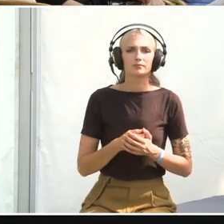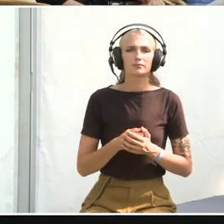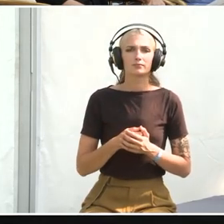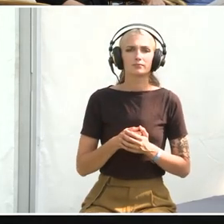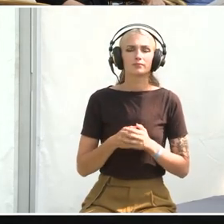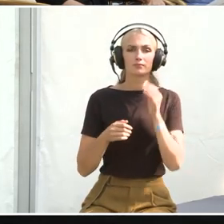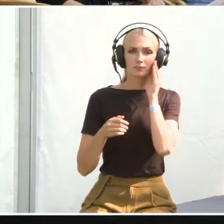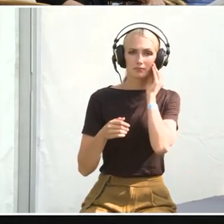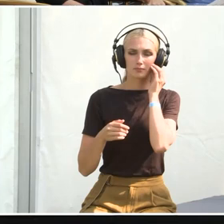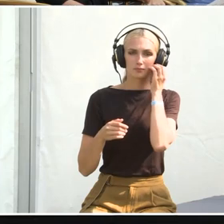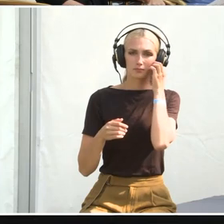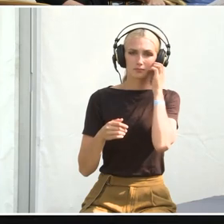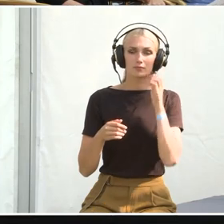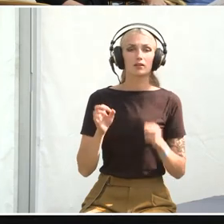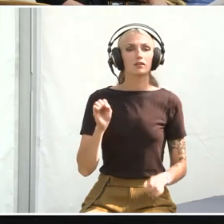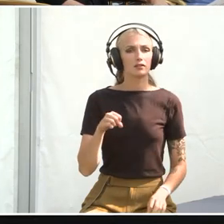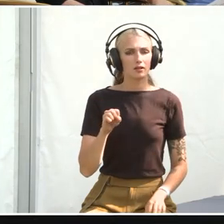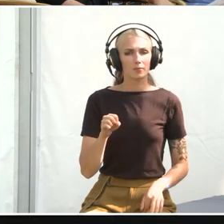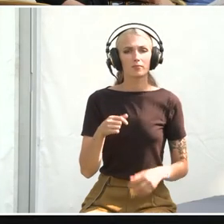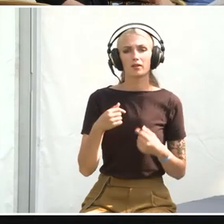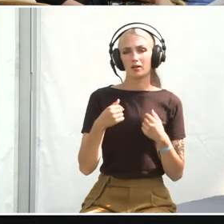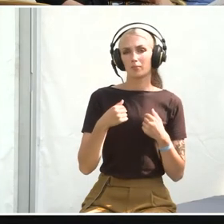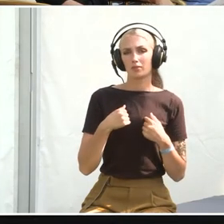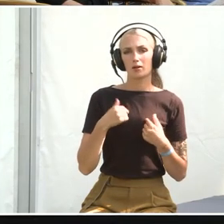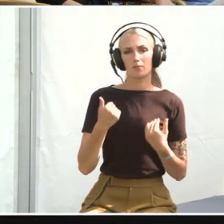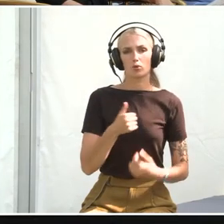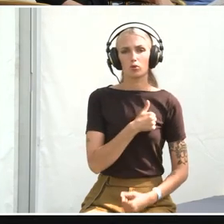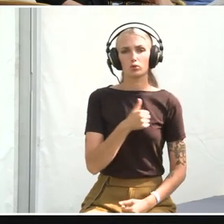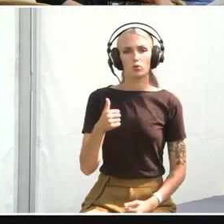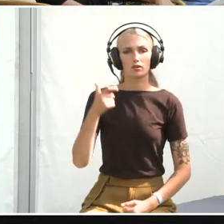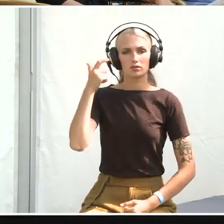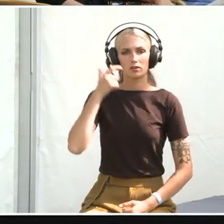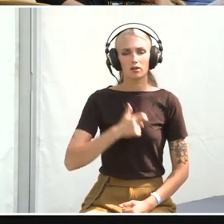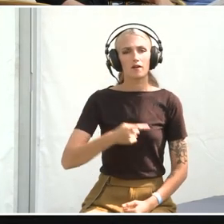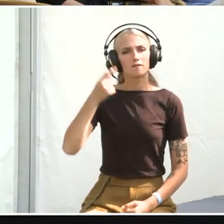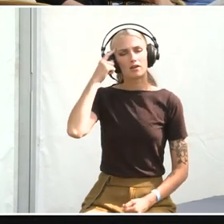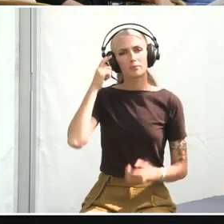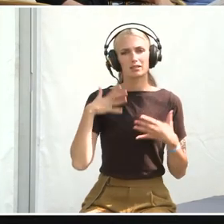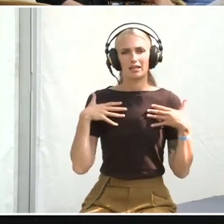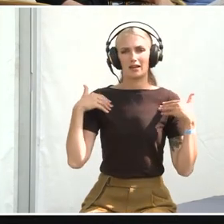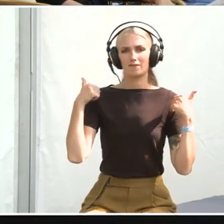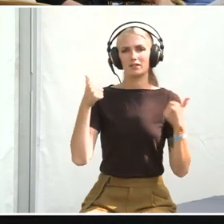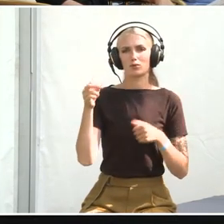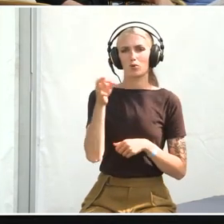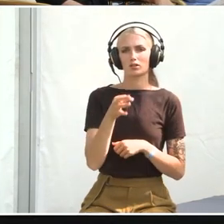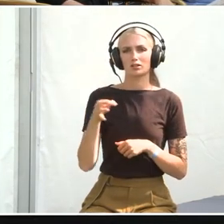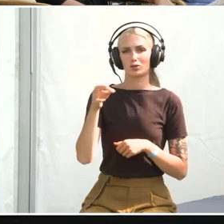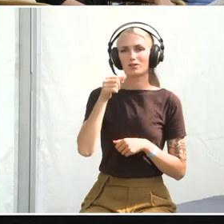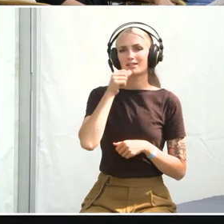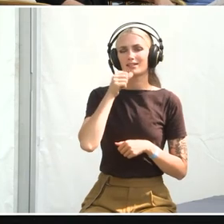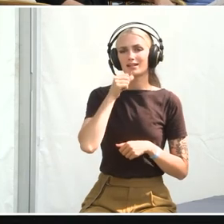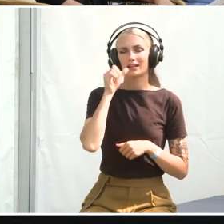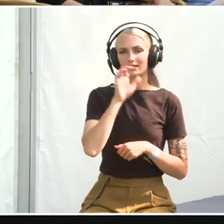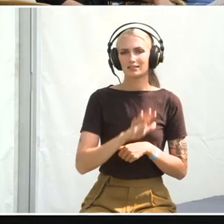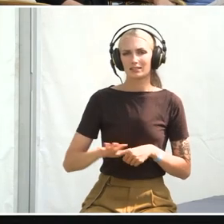you mentioned, I'm currently the CEO of VATEK, which is a mental health umbrella organization here in Estonia. We have